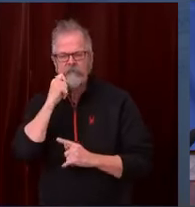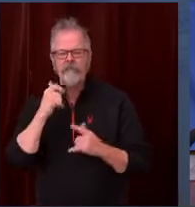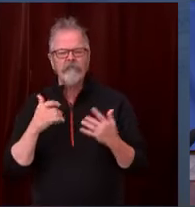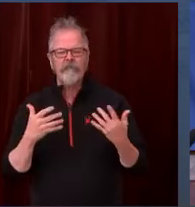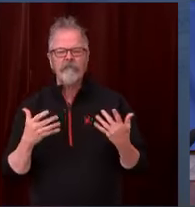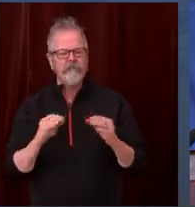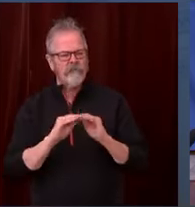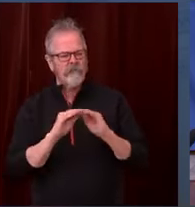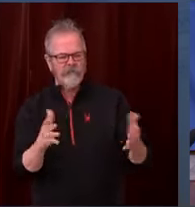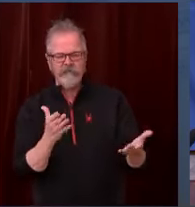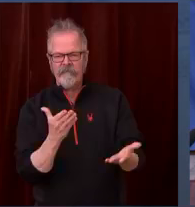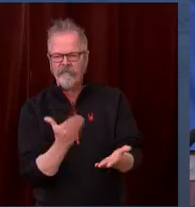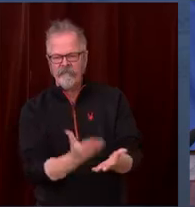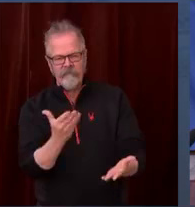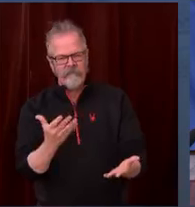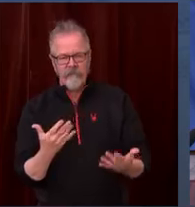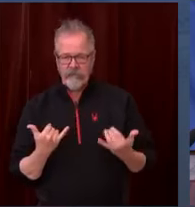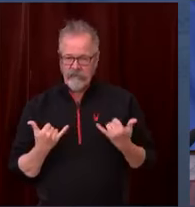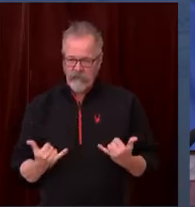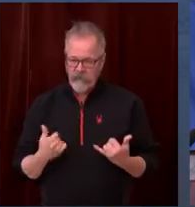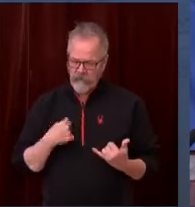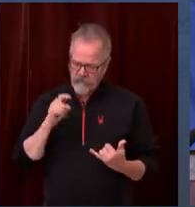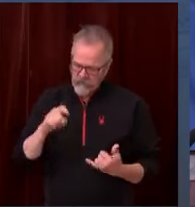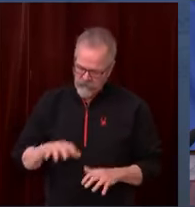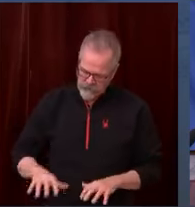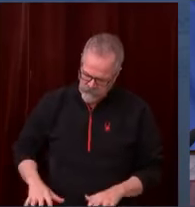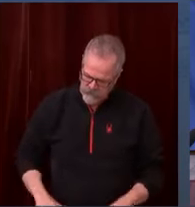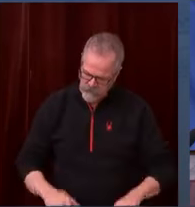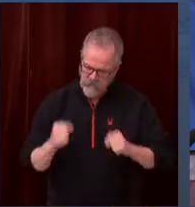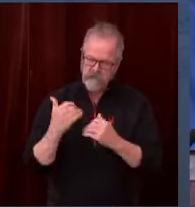this crisis. And today, we are